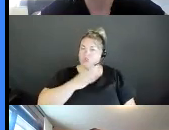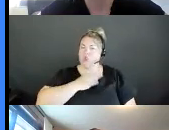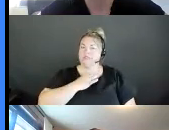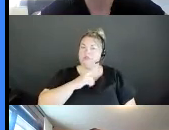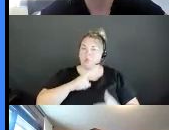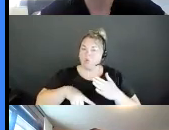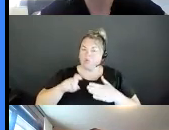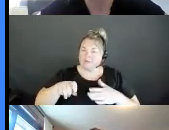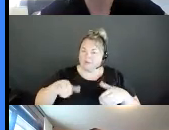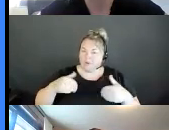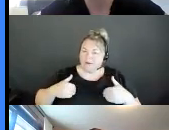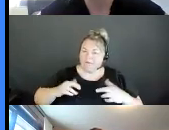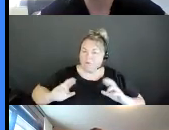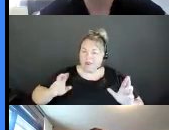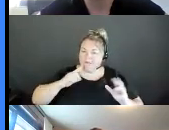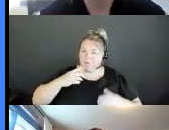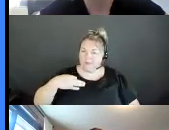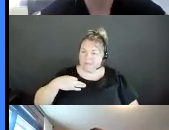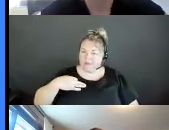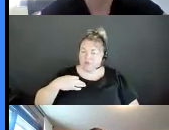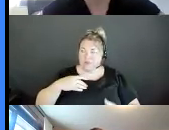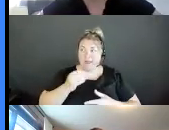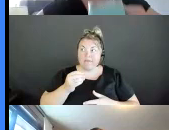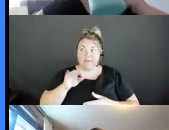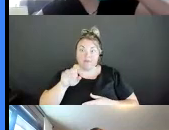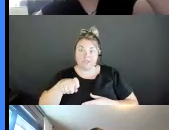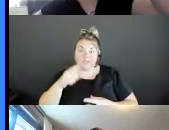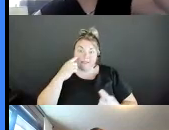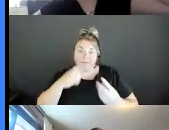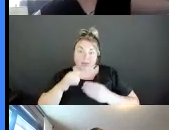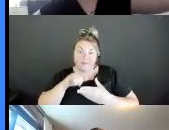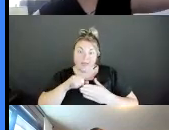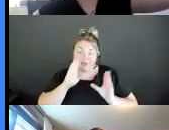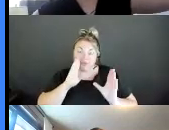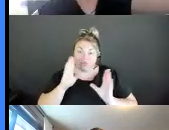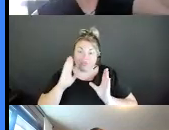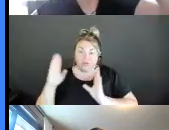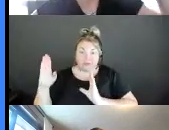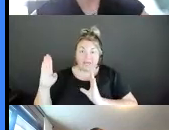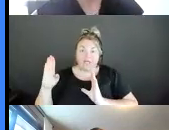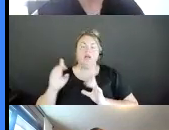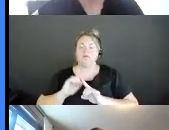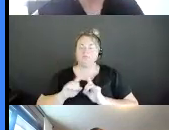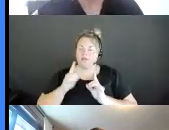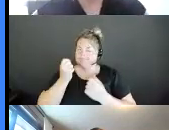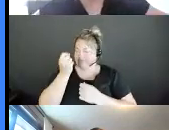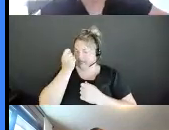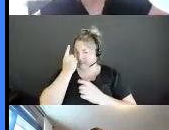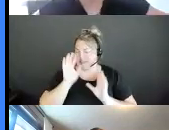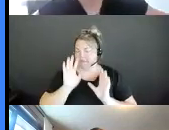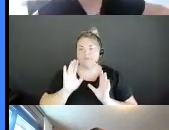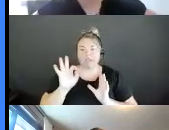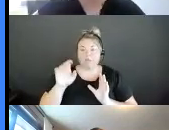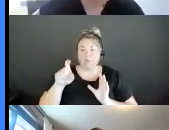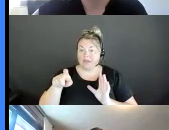have ready for the application and if we'll need to think about that strategic plan, but it does make sense if we're having to do